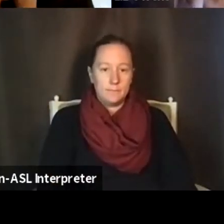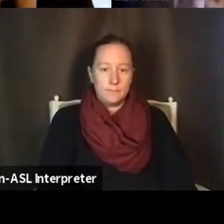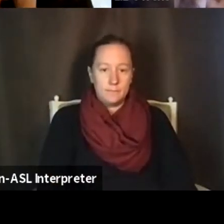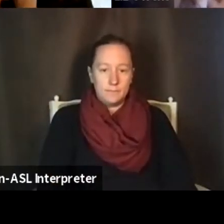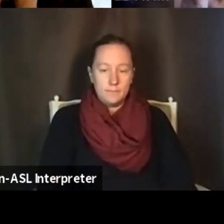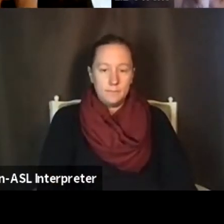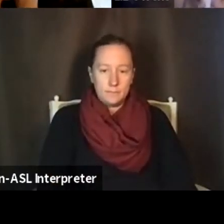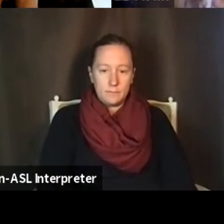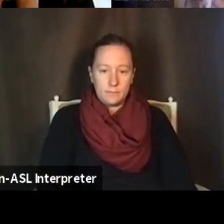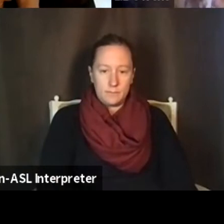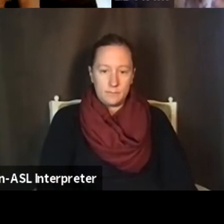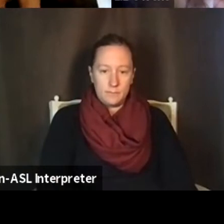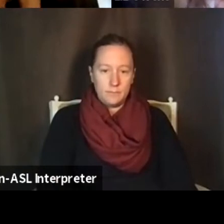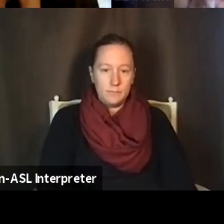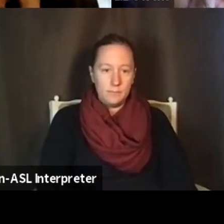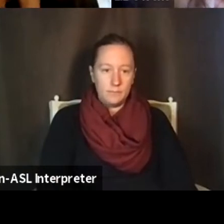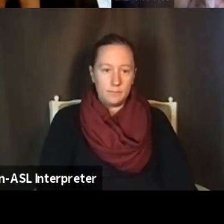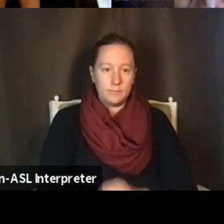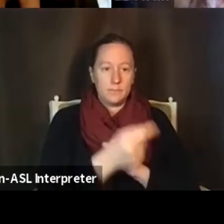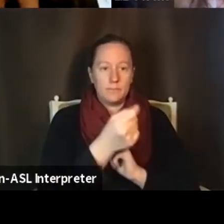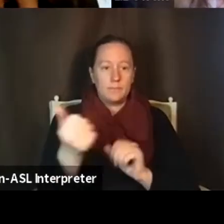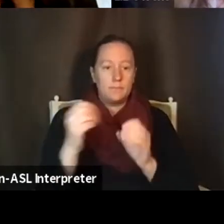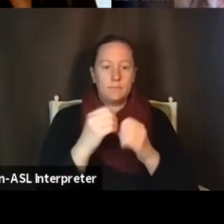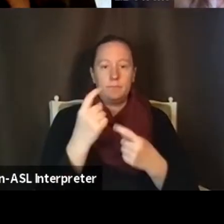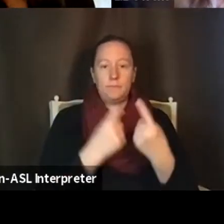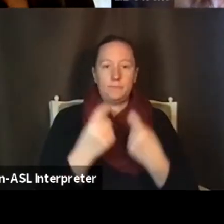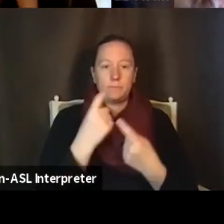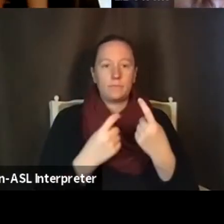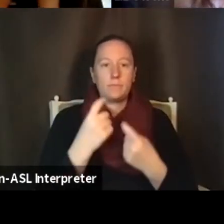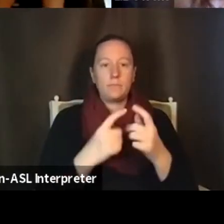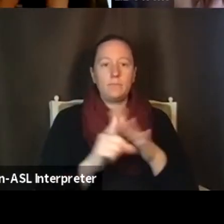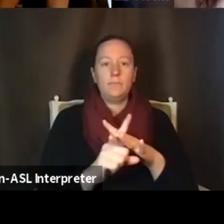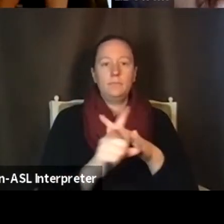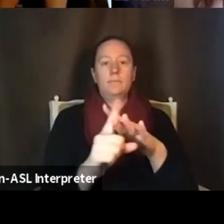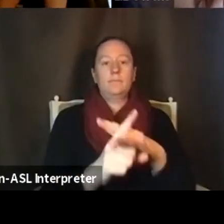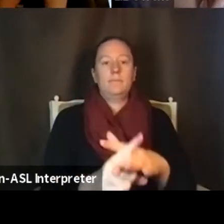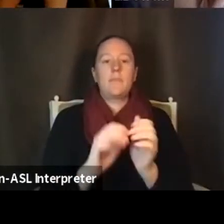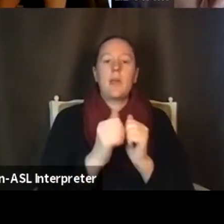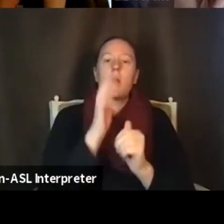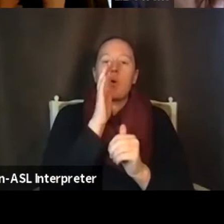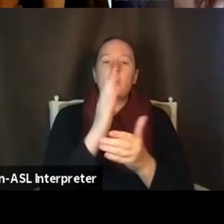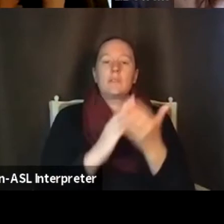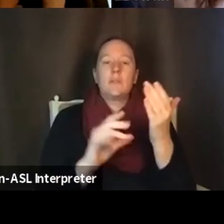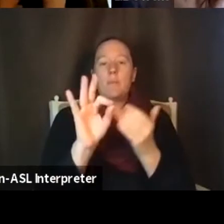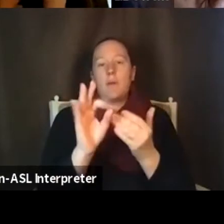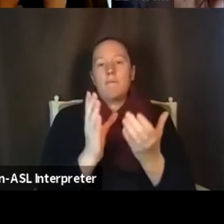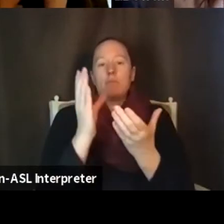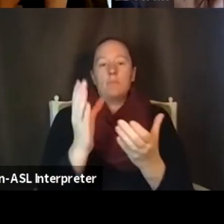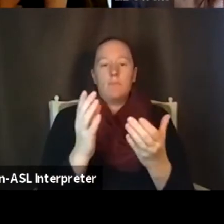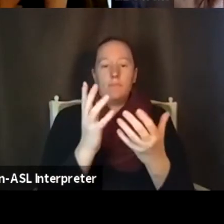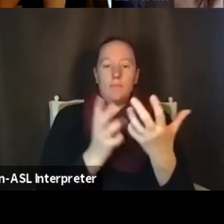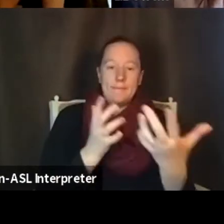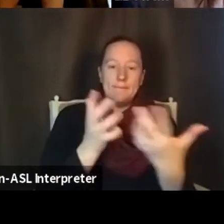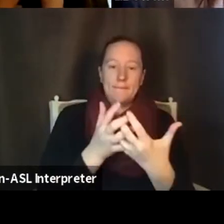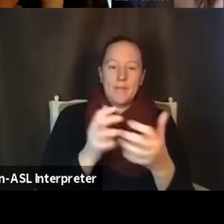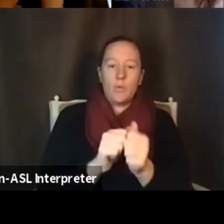Okay. A couple more questions that have come in. How will some of the recommendations align with the